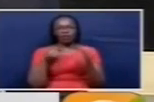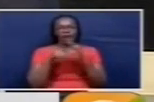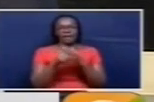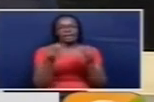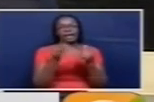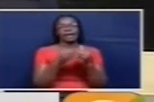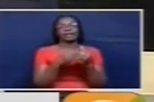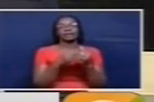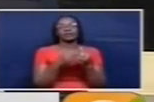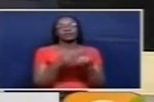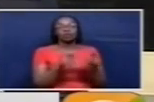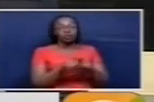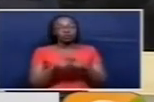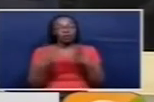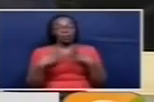been allegations that